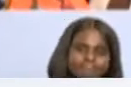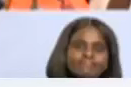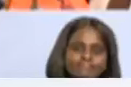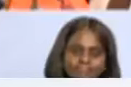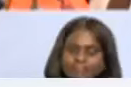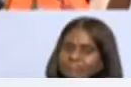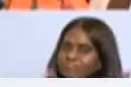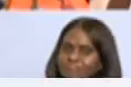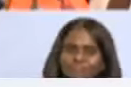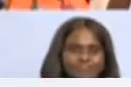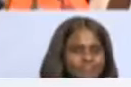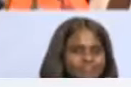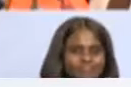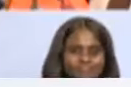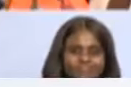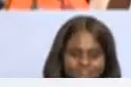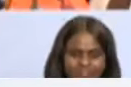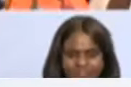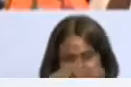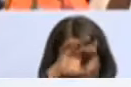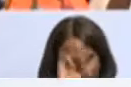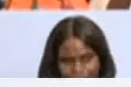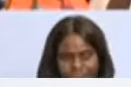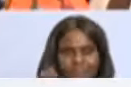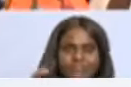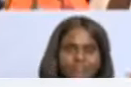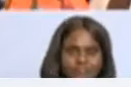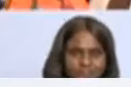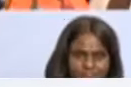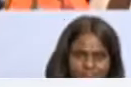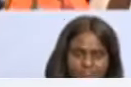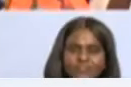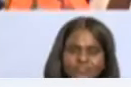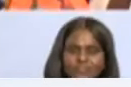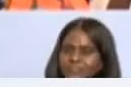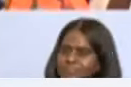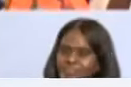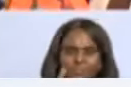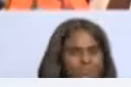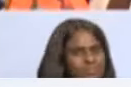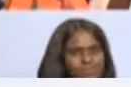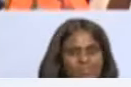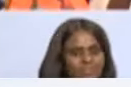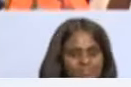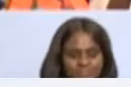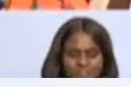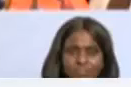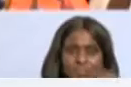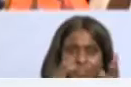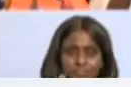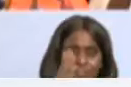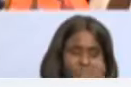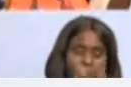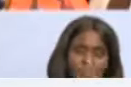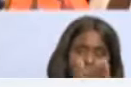normalcy into our mining communities. Not just that, suppliers, contractors,